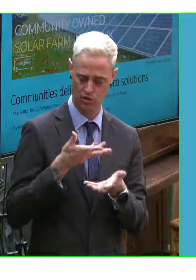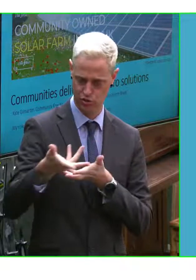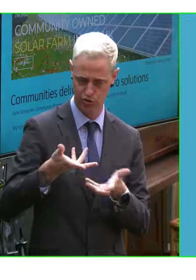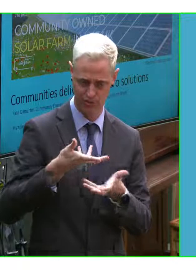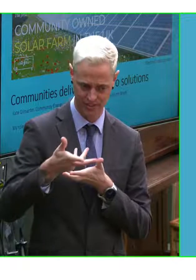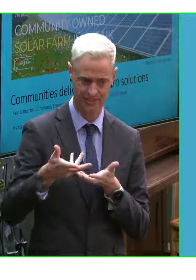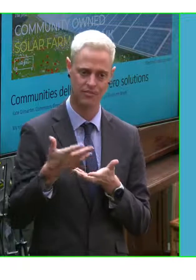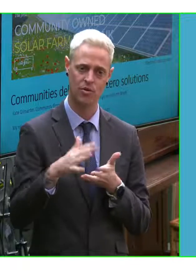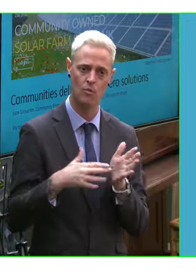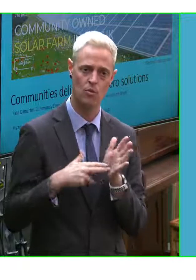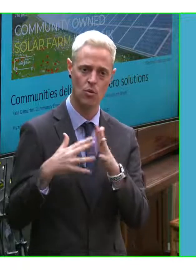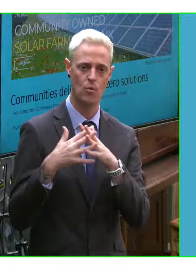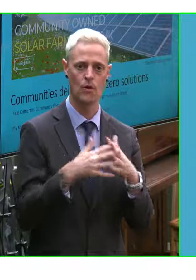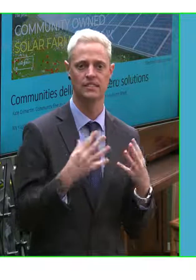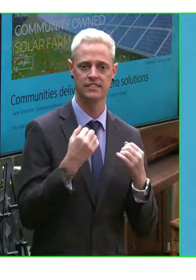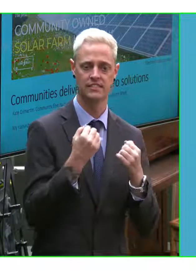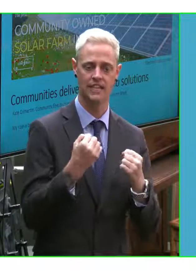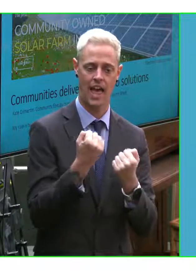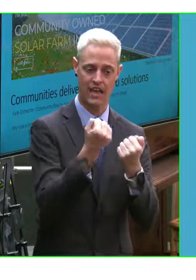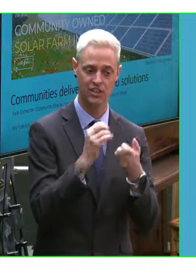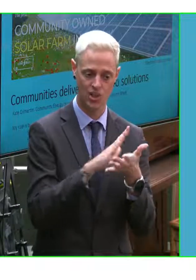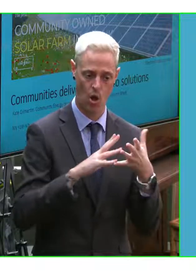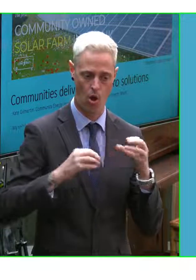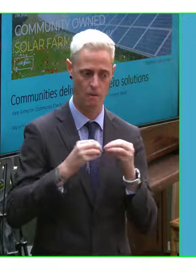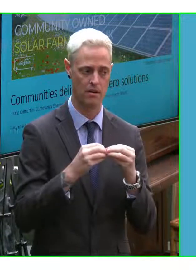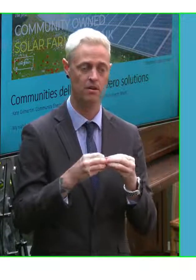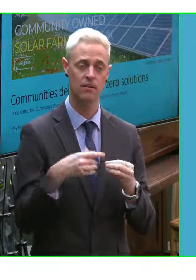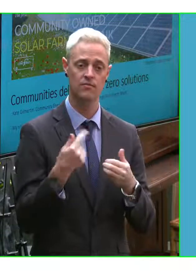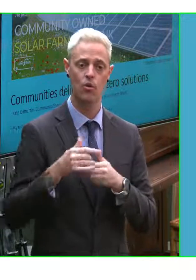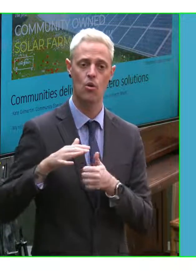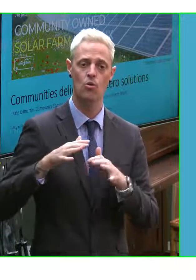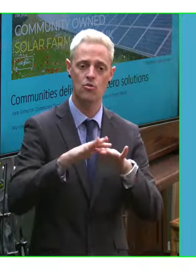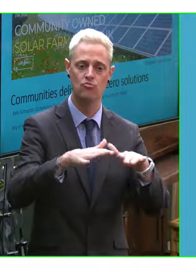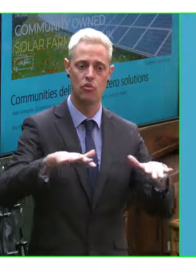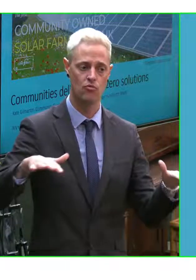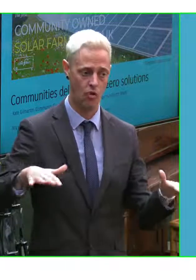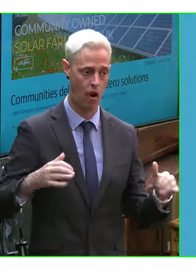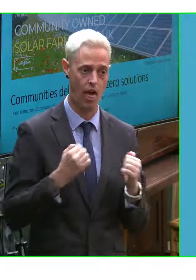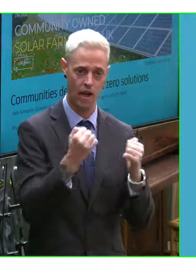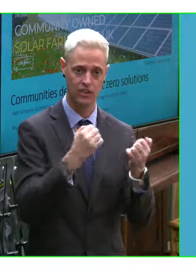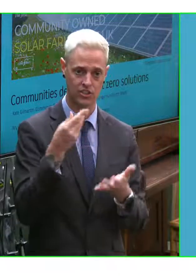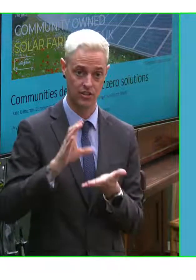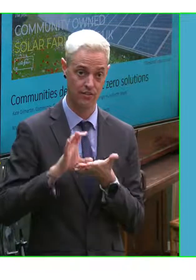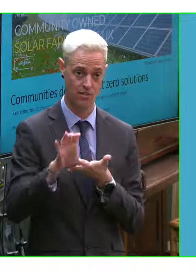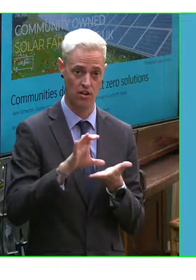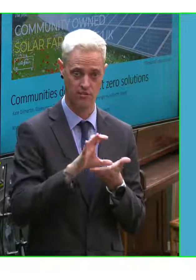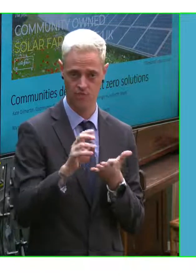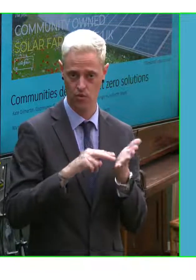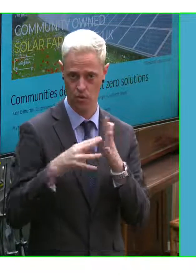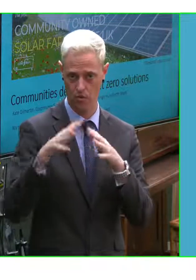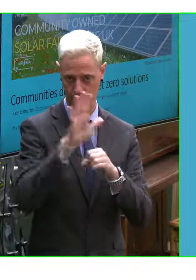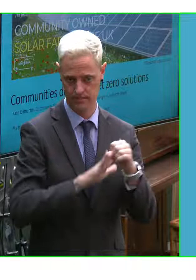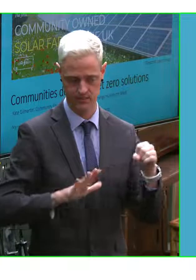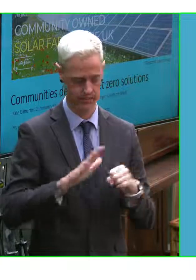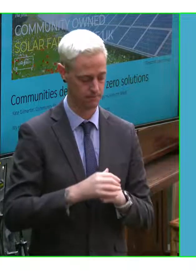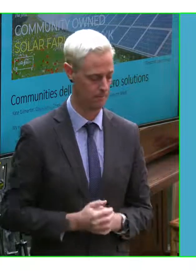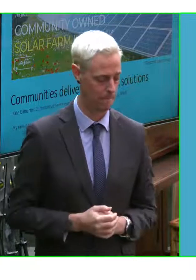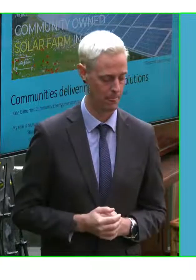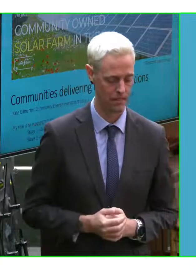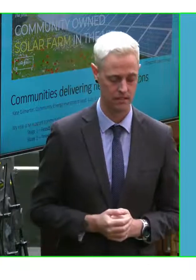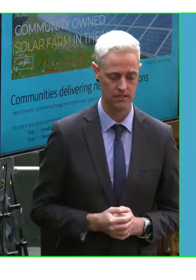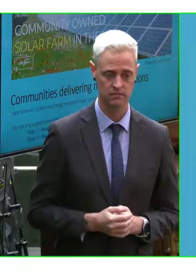the Northwest Energy Hub, delivering the Rural Community Energy Fund across the Northwest. And that is to help